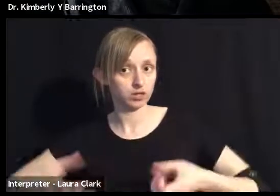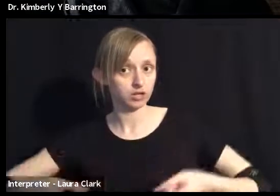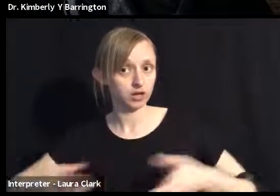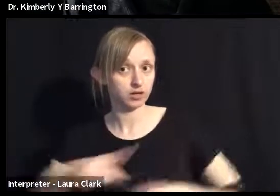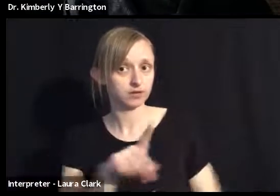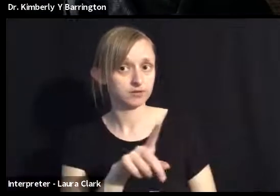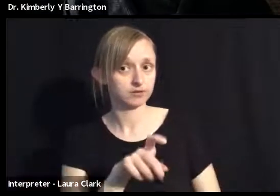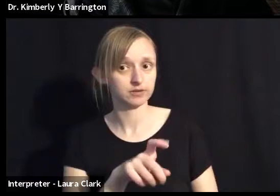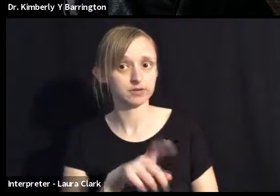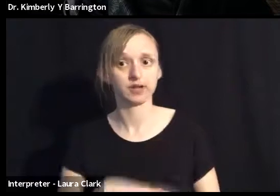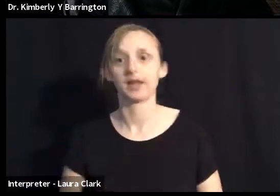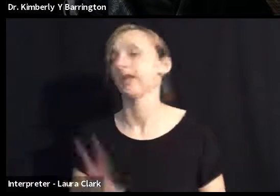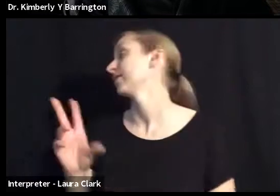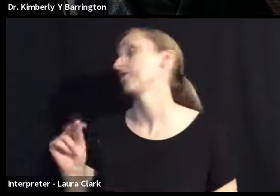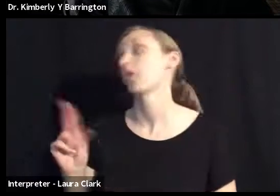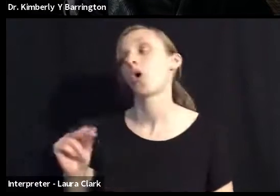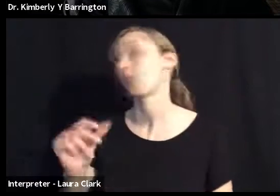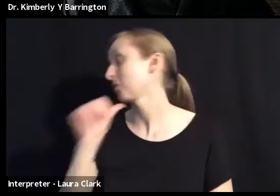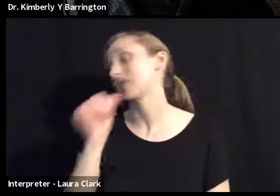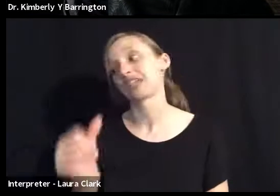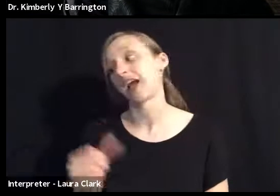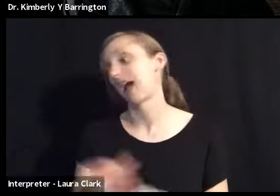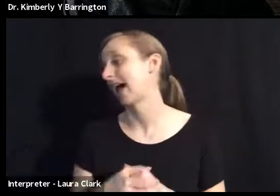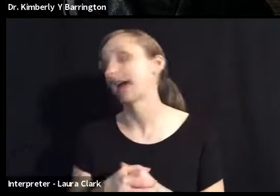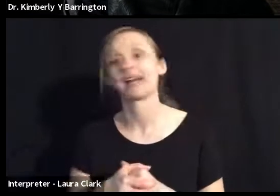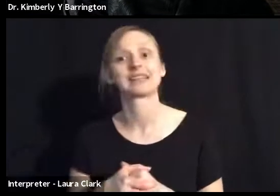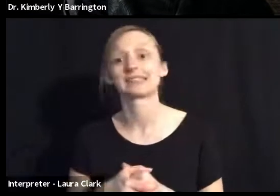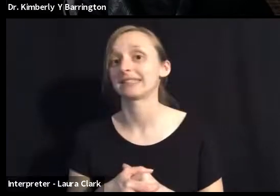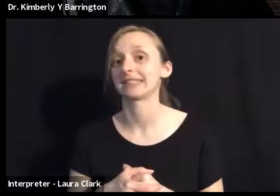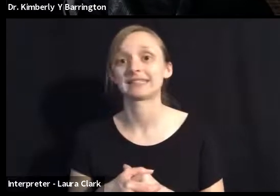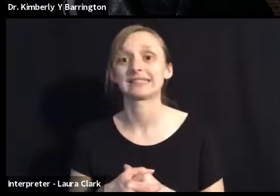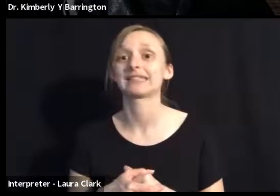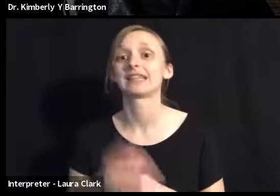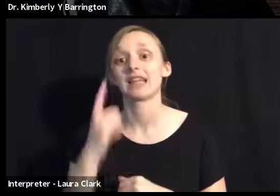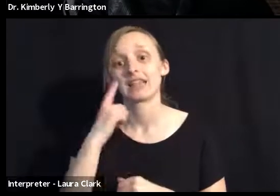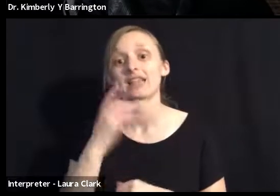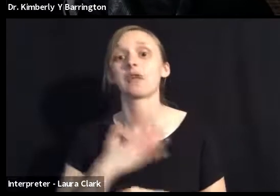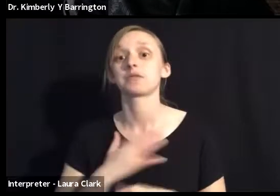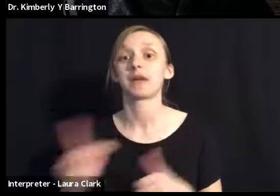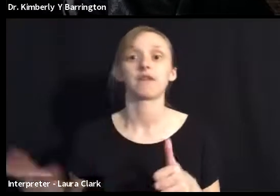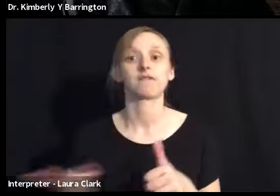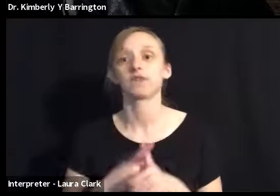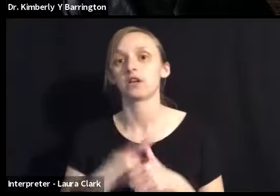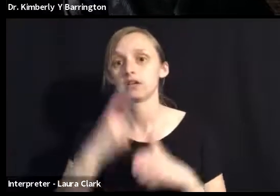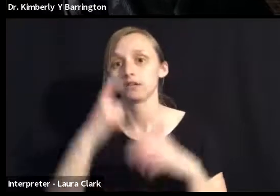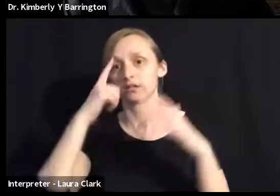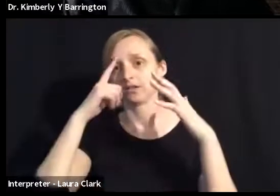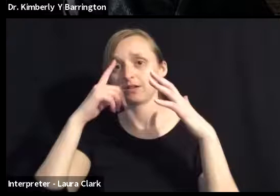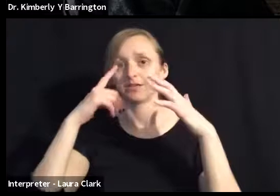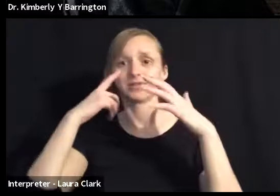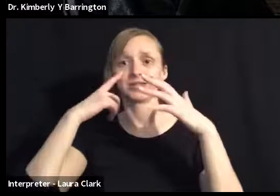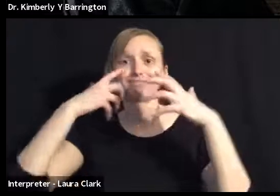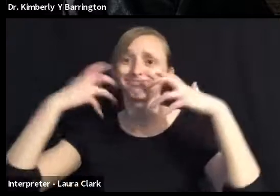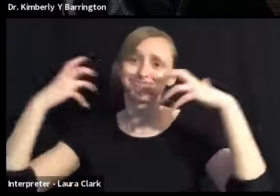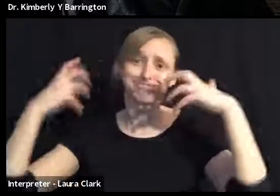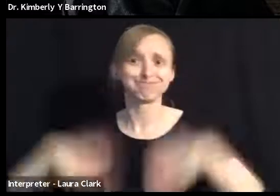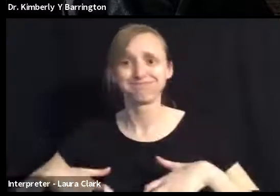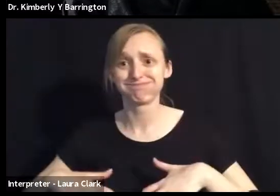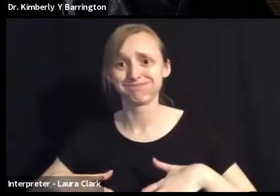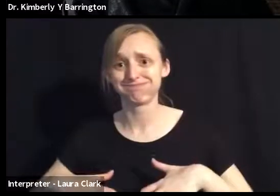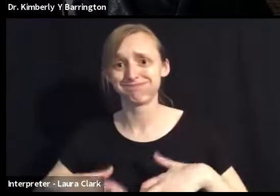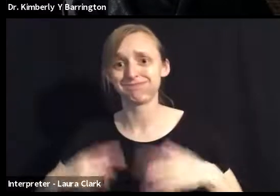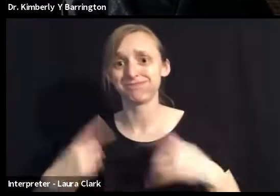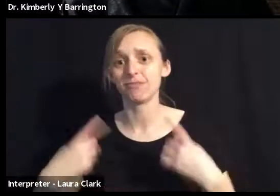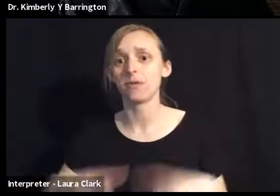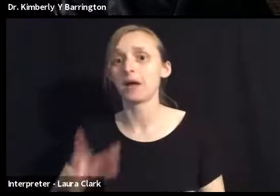No, it was not actually. I think that was my first breakdown that I had once my mom popped